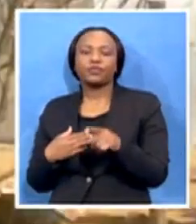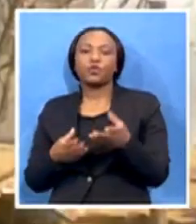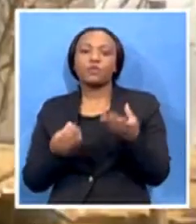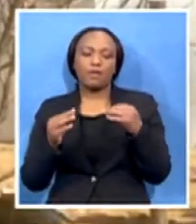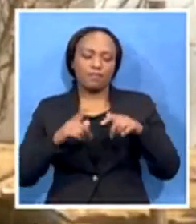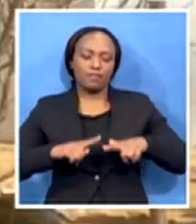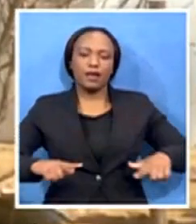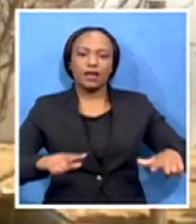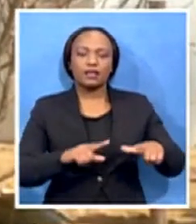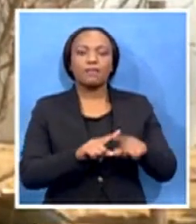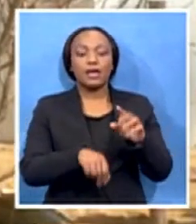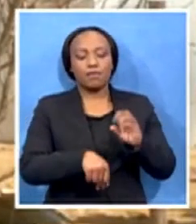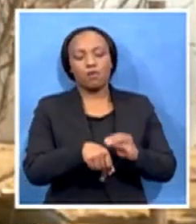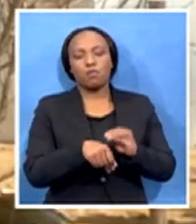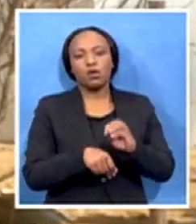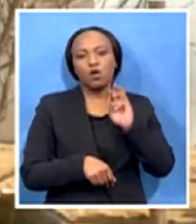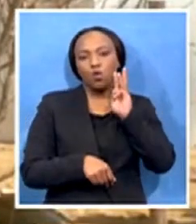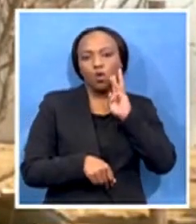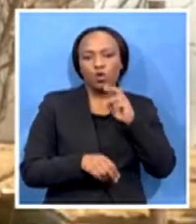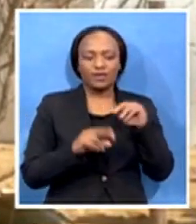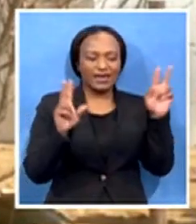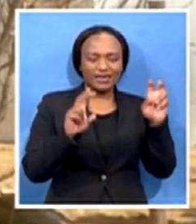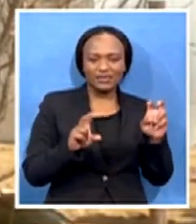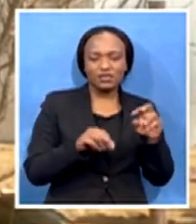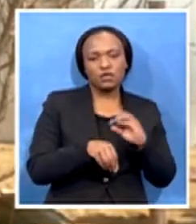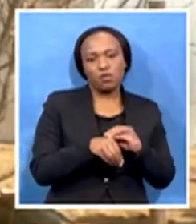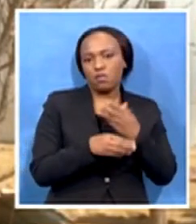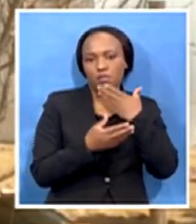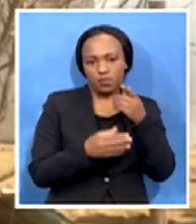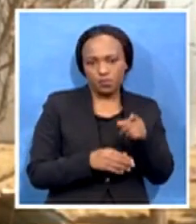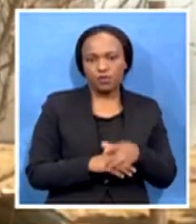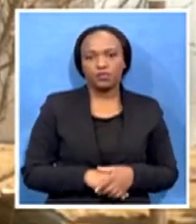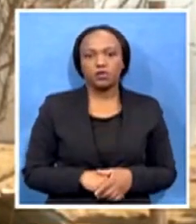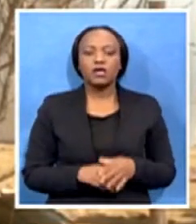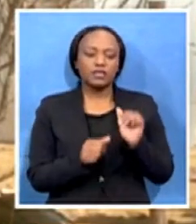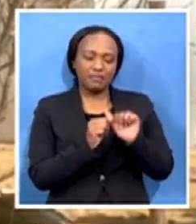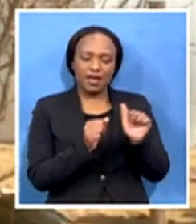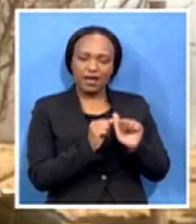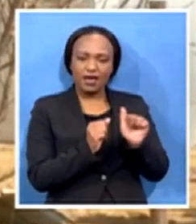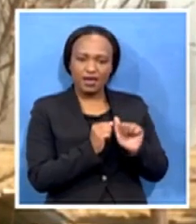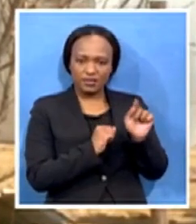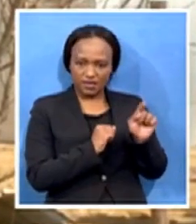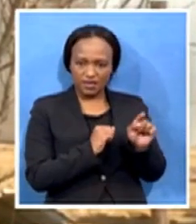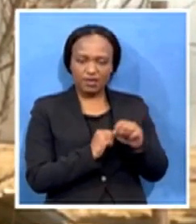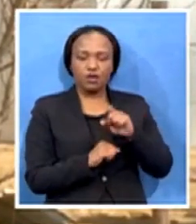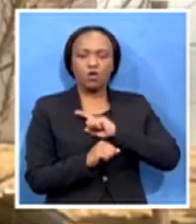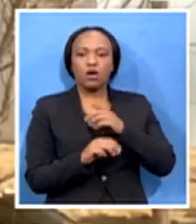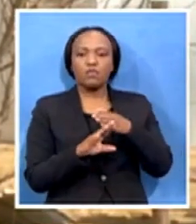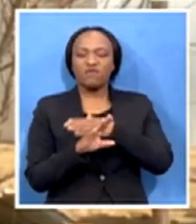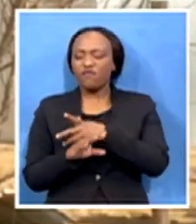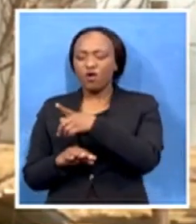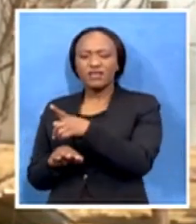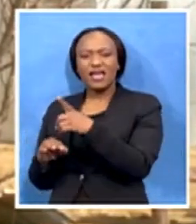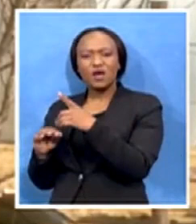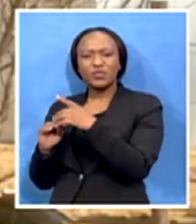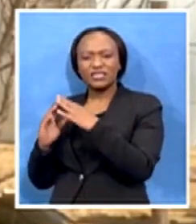electricity. It's much better here because there we were on top of one another. But here we have